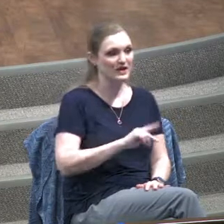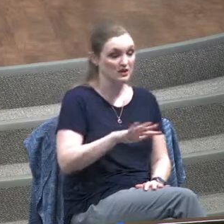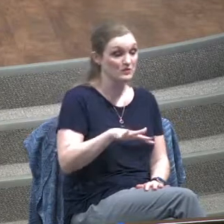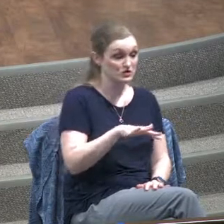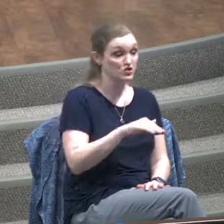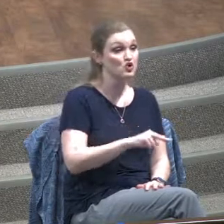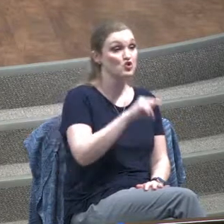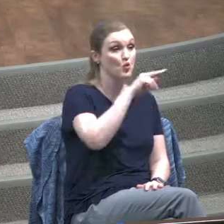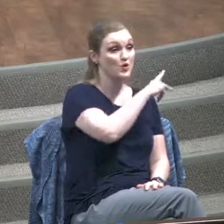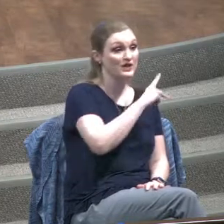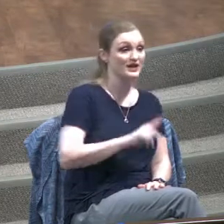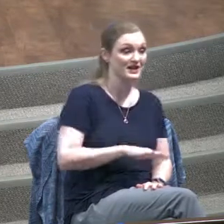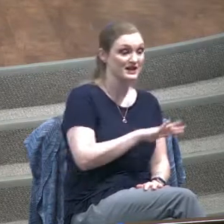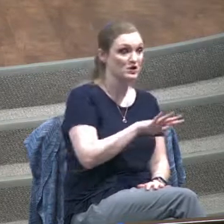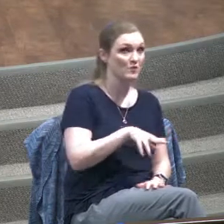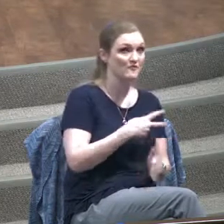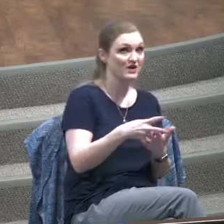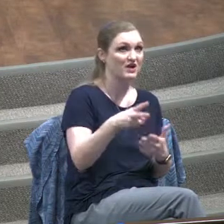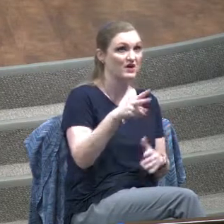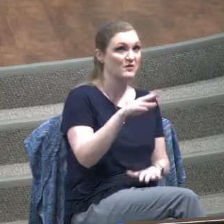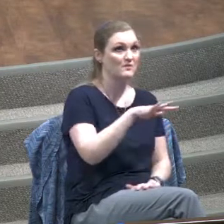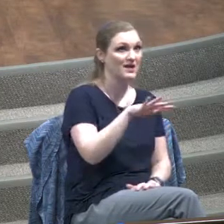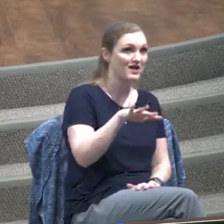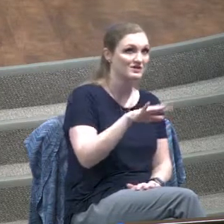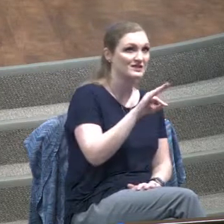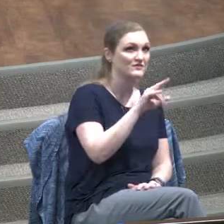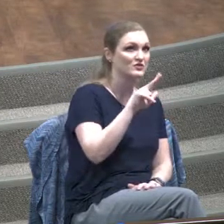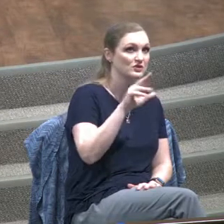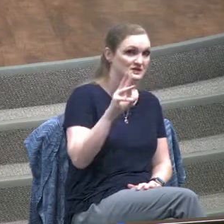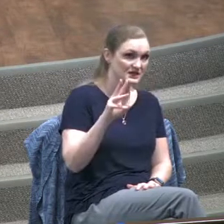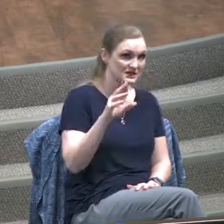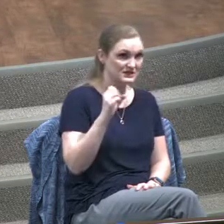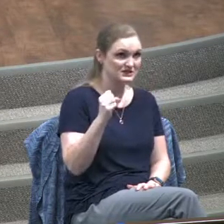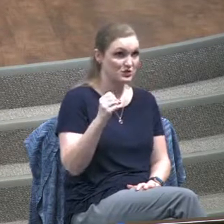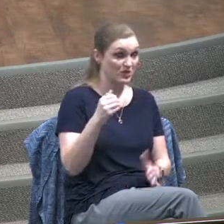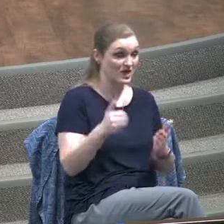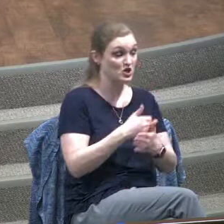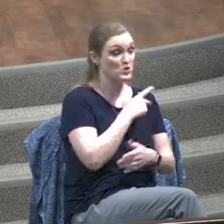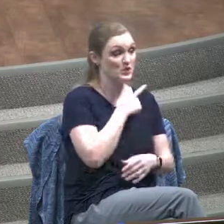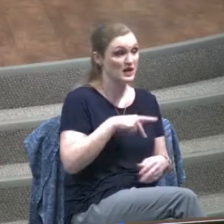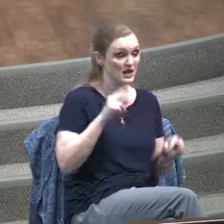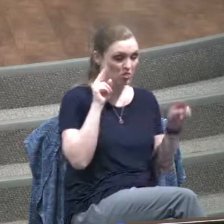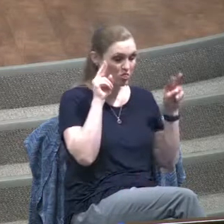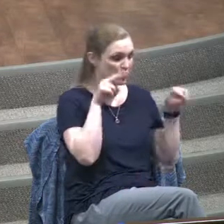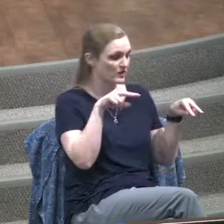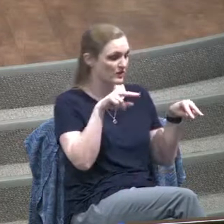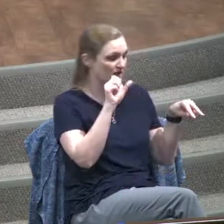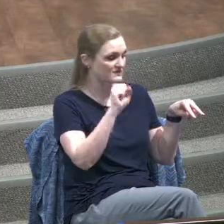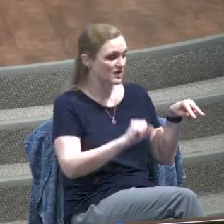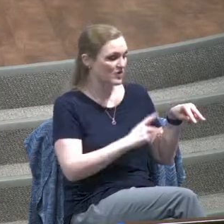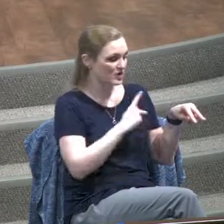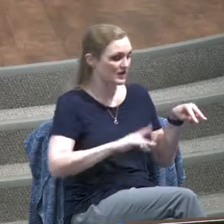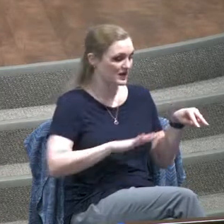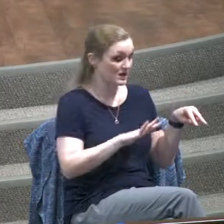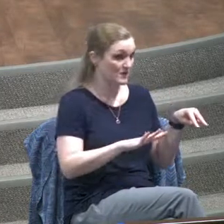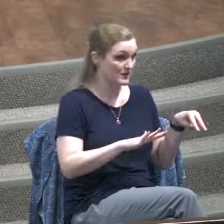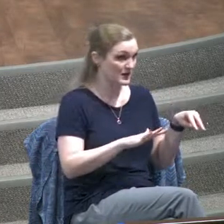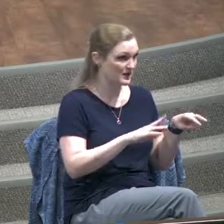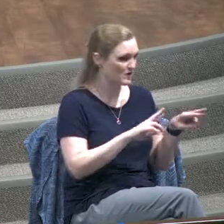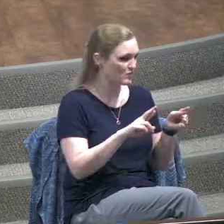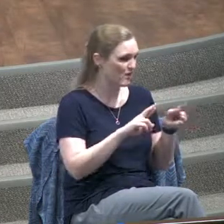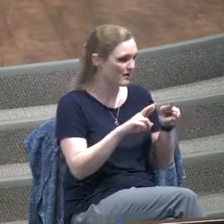around 736 BC. He set his sights on the southern kingdom, and he came